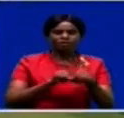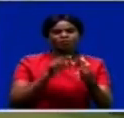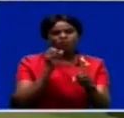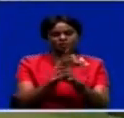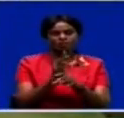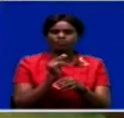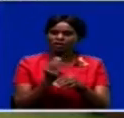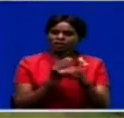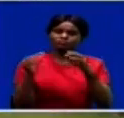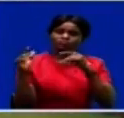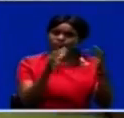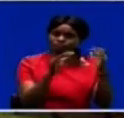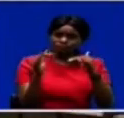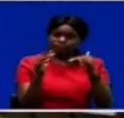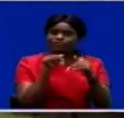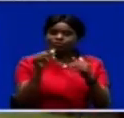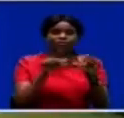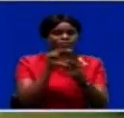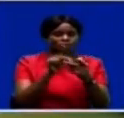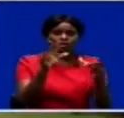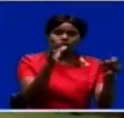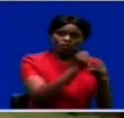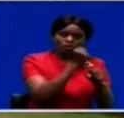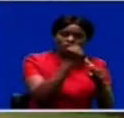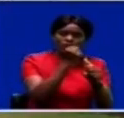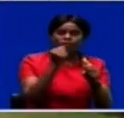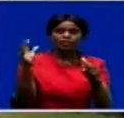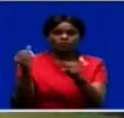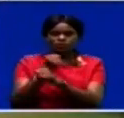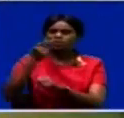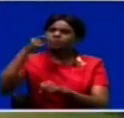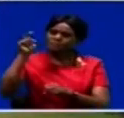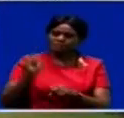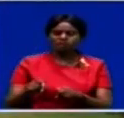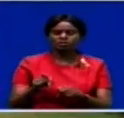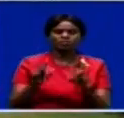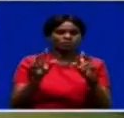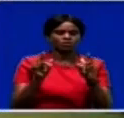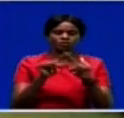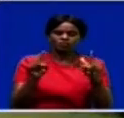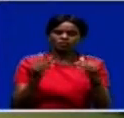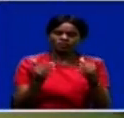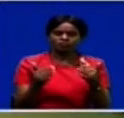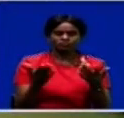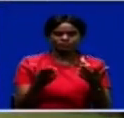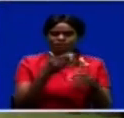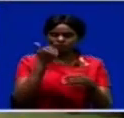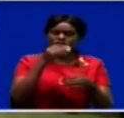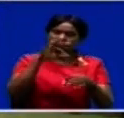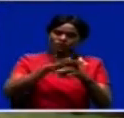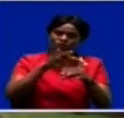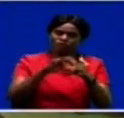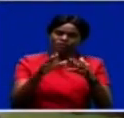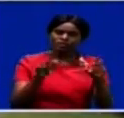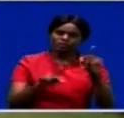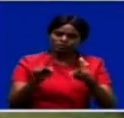are not at war. It's not like a winning at all cost. It is winning by favor of the electorates. The people